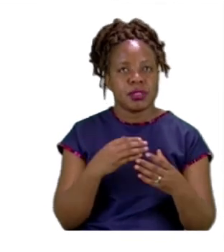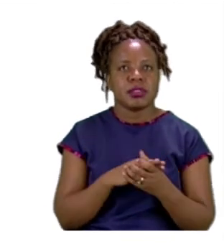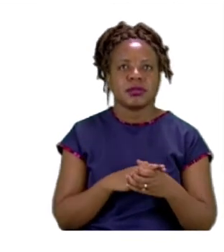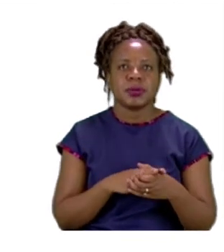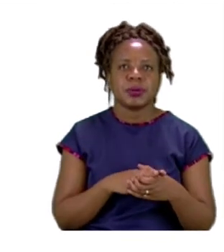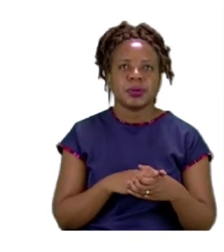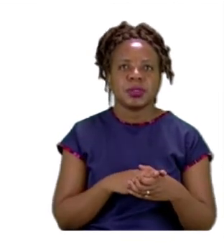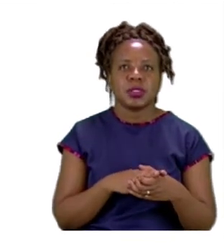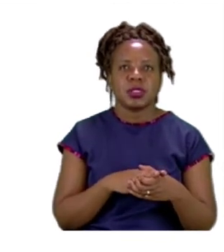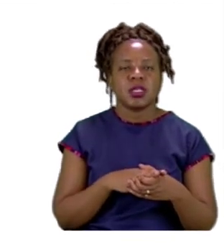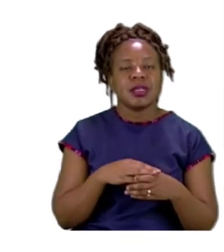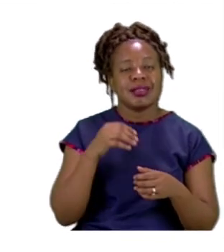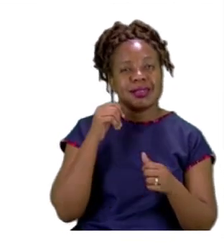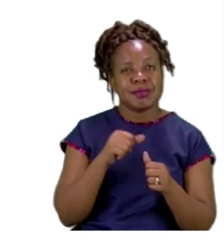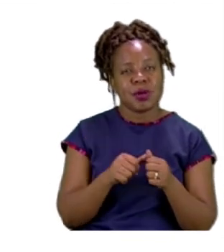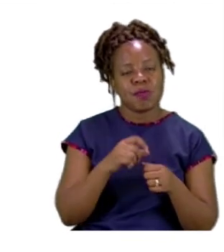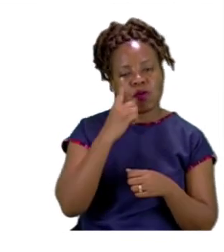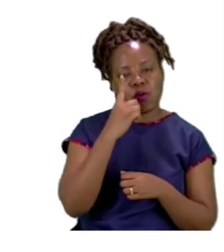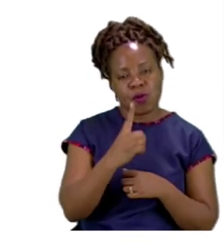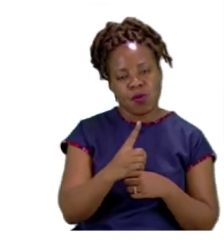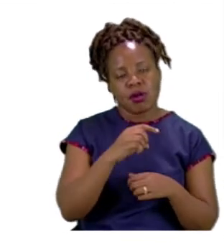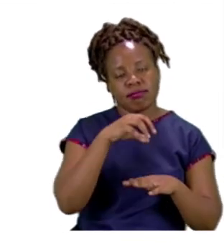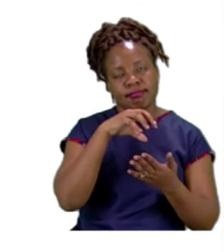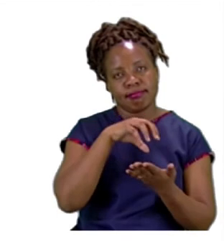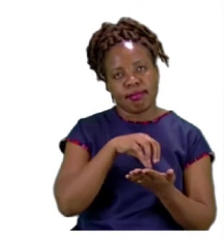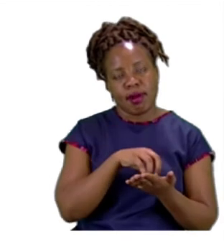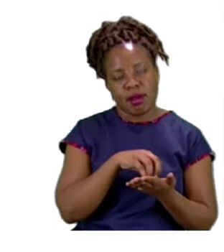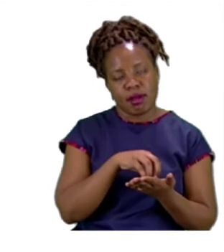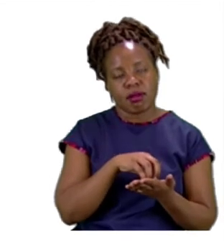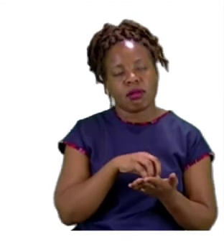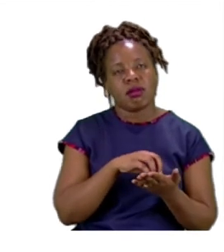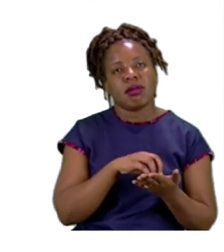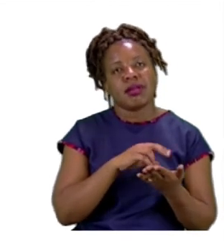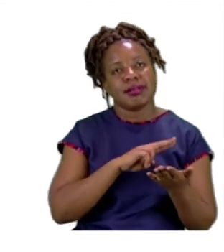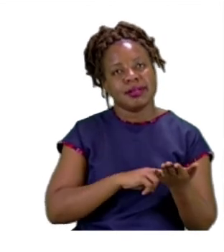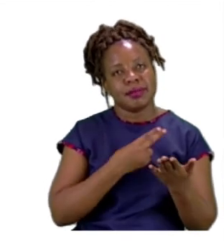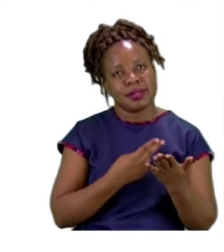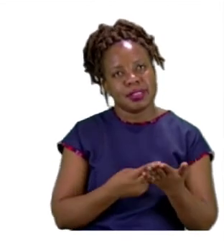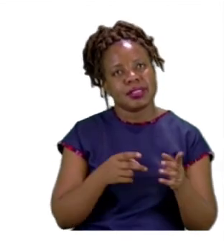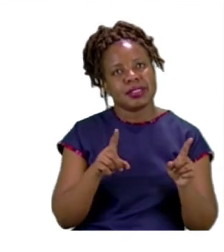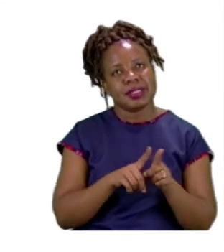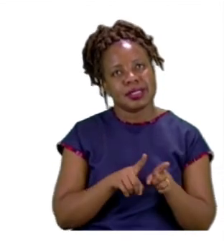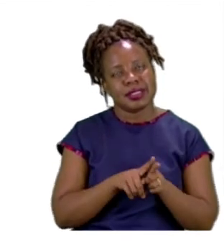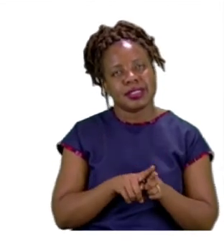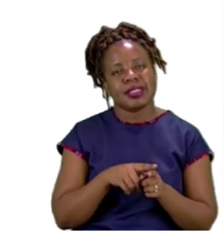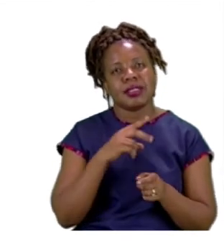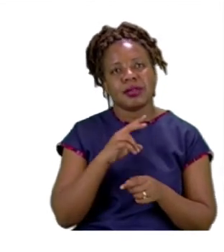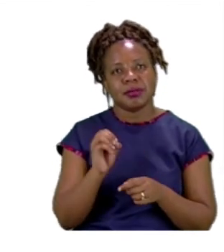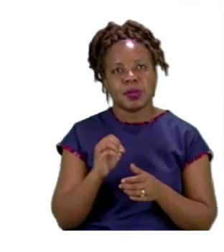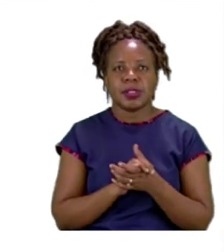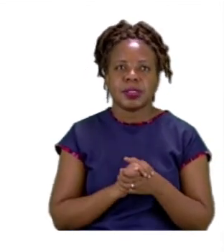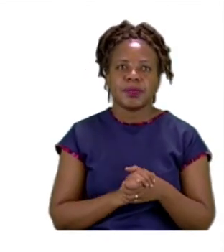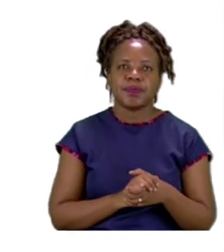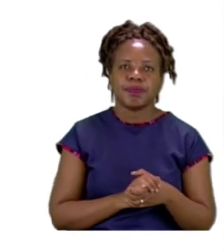represents 20 pies. So you are going to do that one by yourself. Then number 3